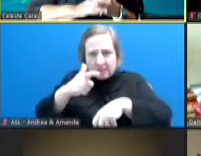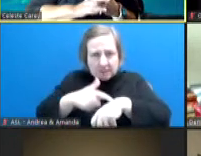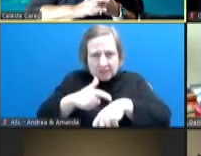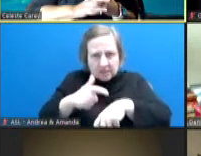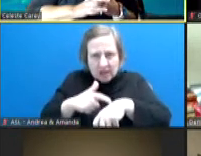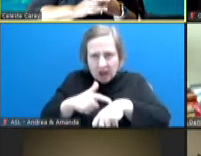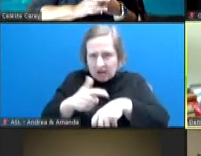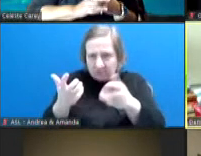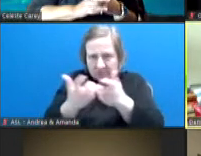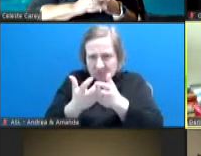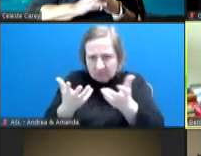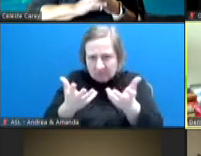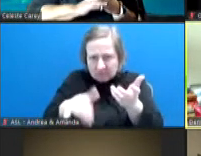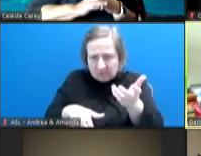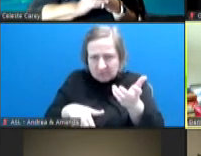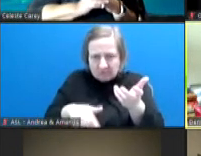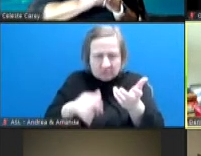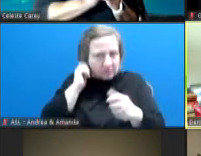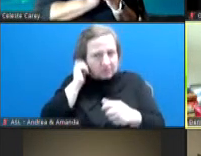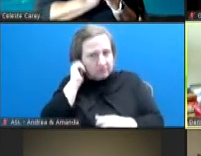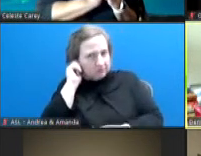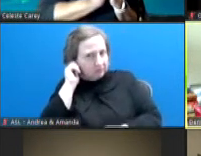that? Yeah,